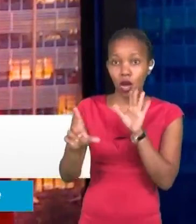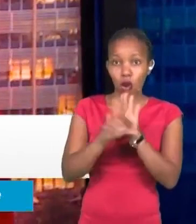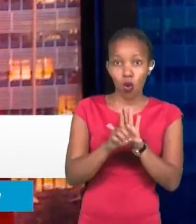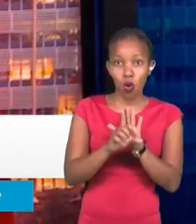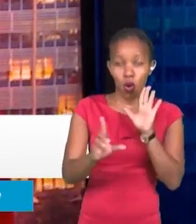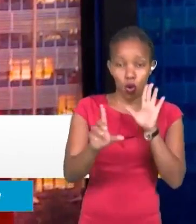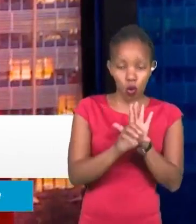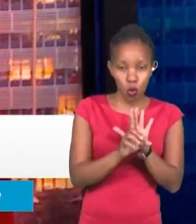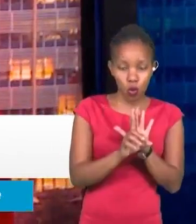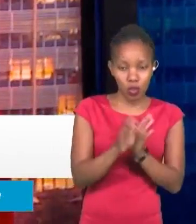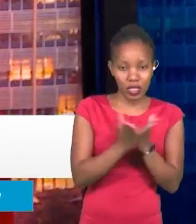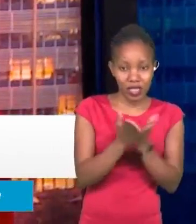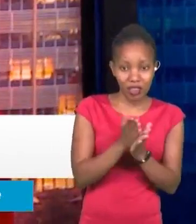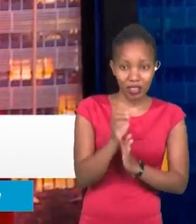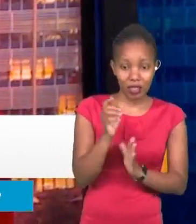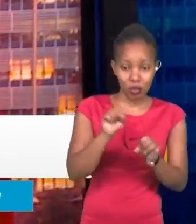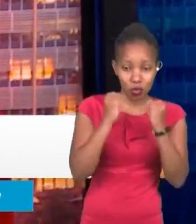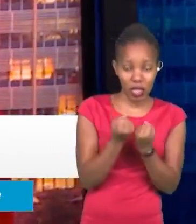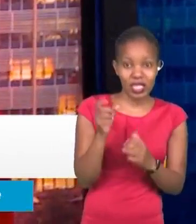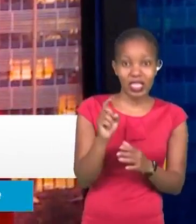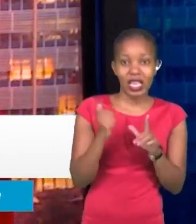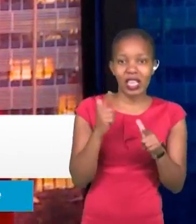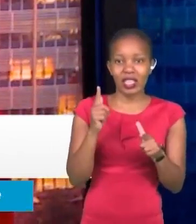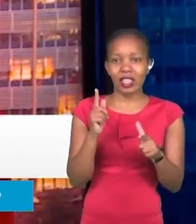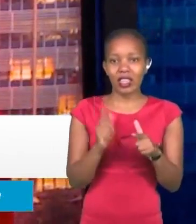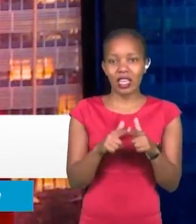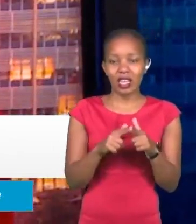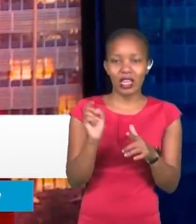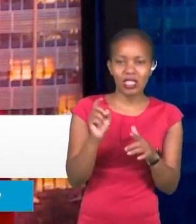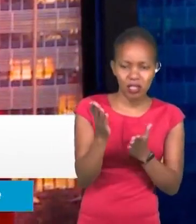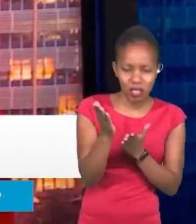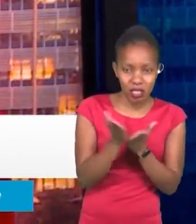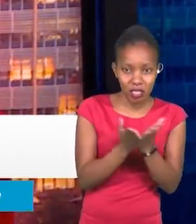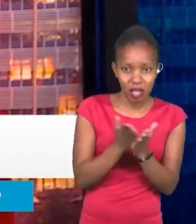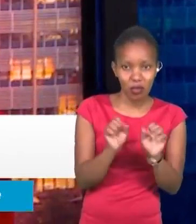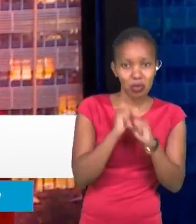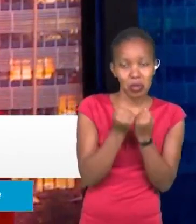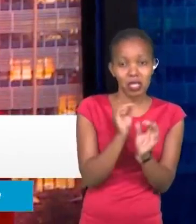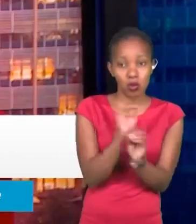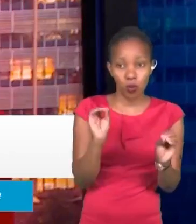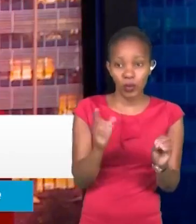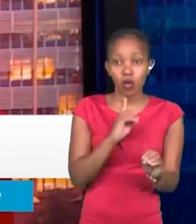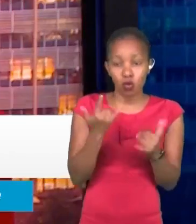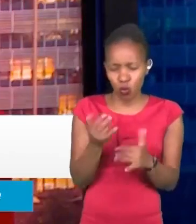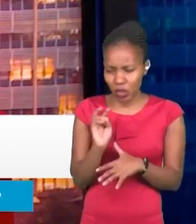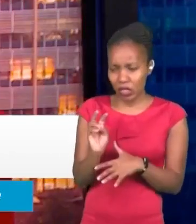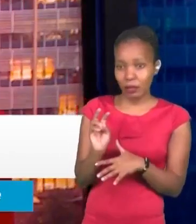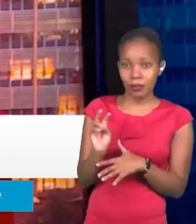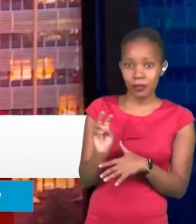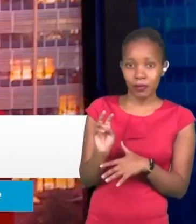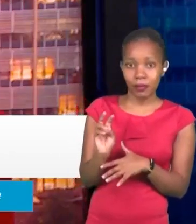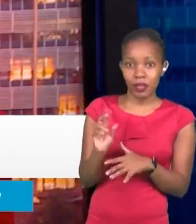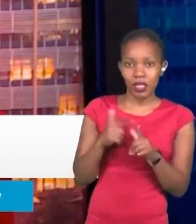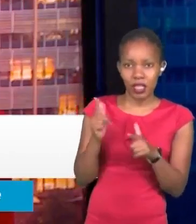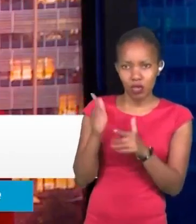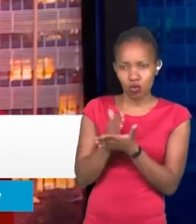supposed to serve the needs of the society. So if it is no longer serving the needs of the society, it needs to be looked at. But perhaps to look at it is not